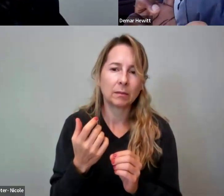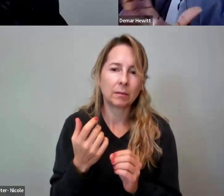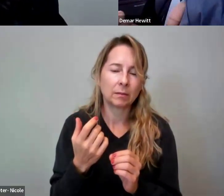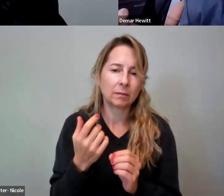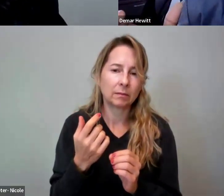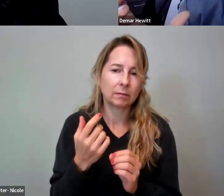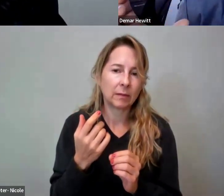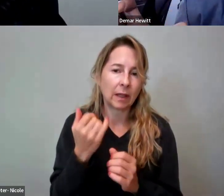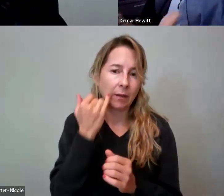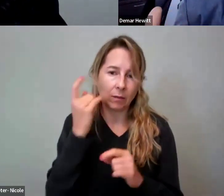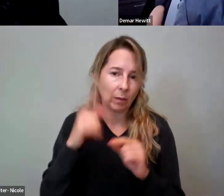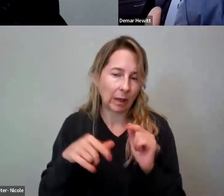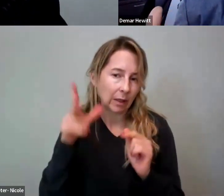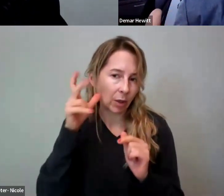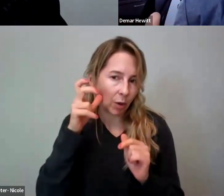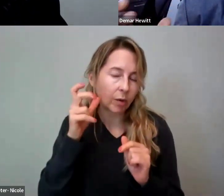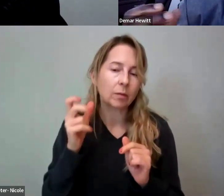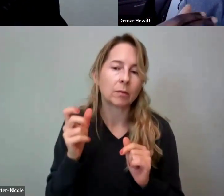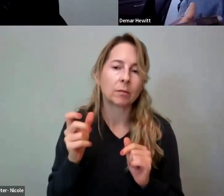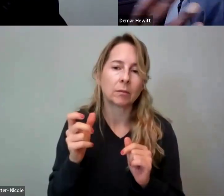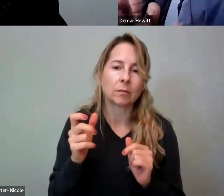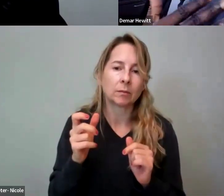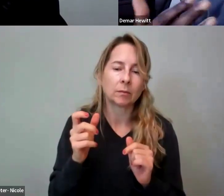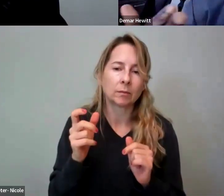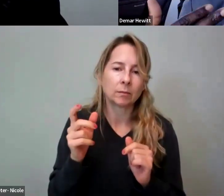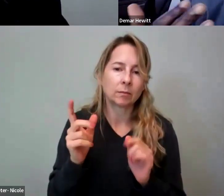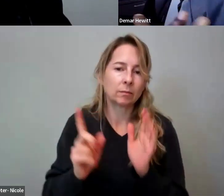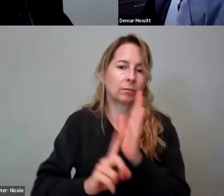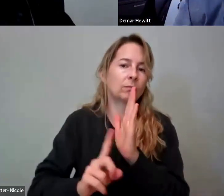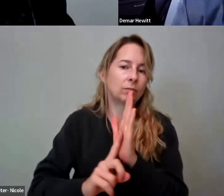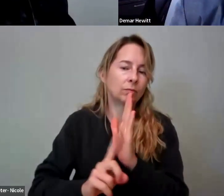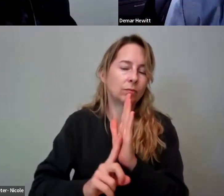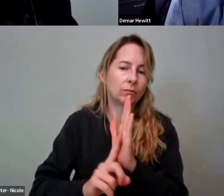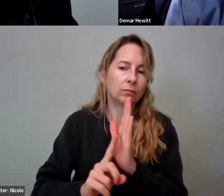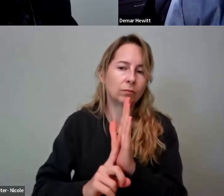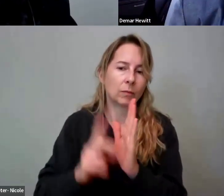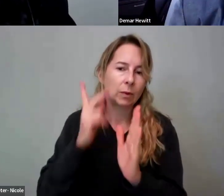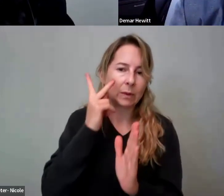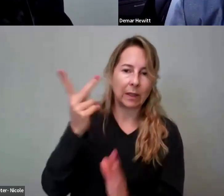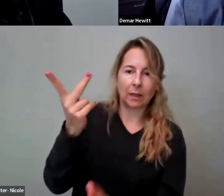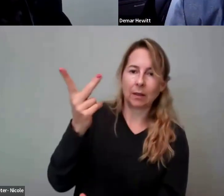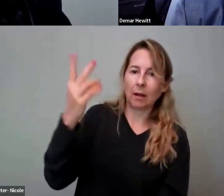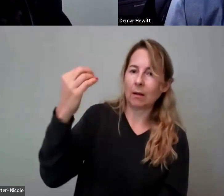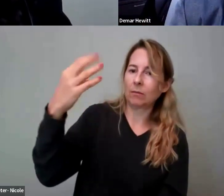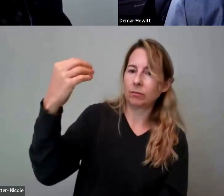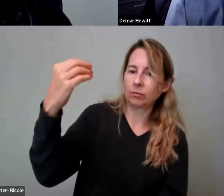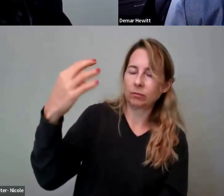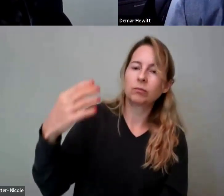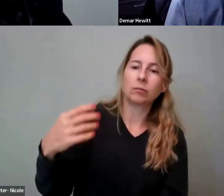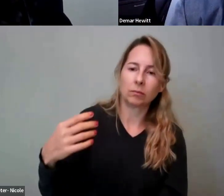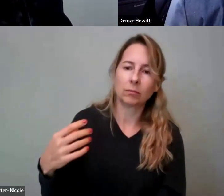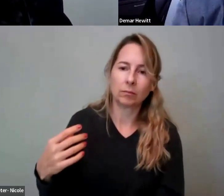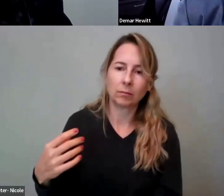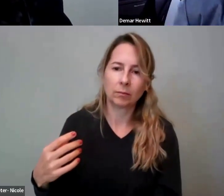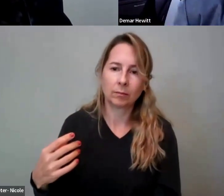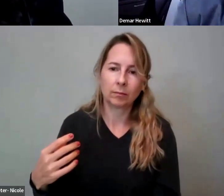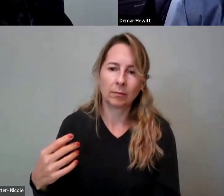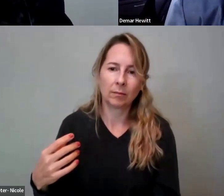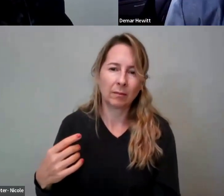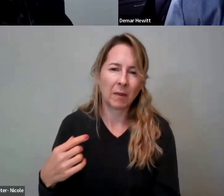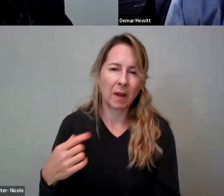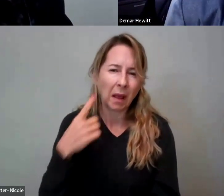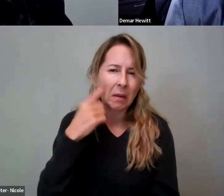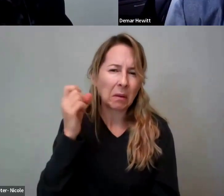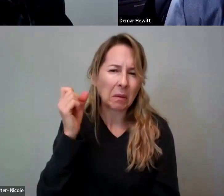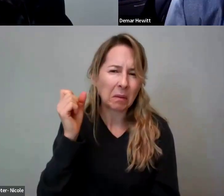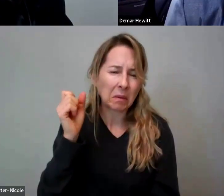who are unable to hear the audio signal, they'll see the light, flashing light visual signal. So that could be one